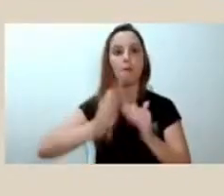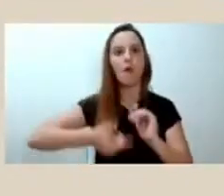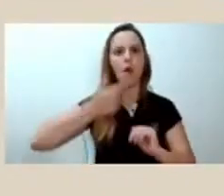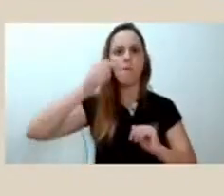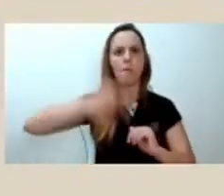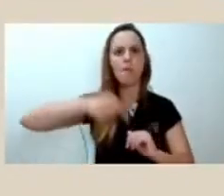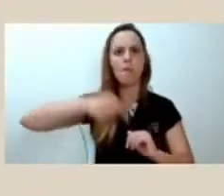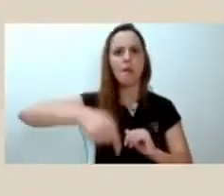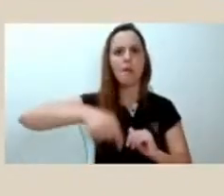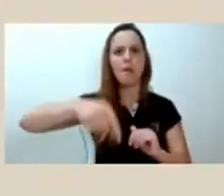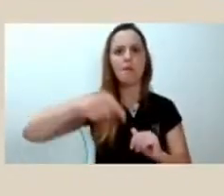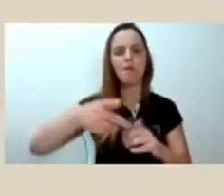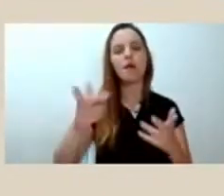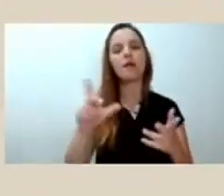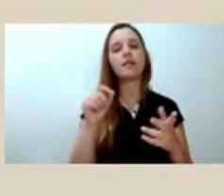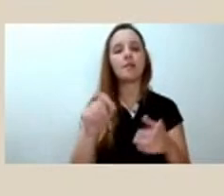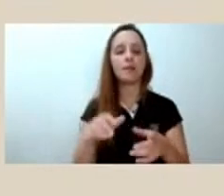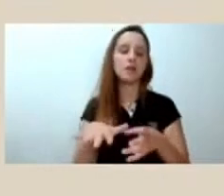sociological context.